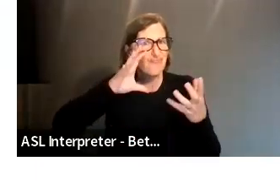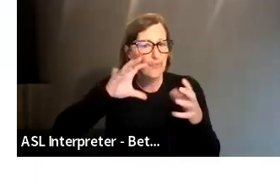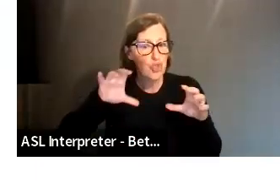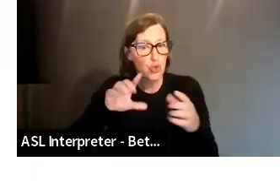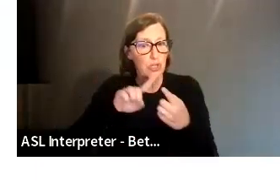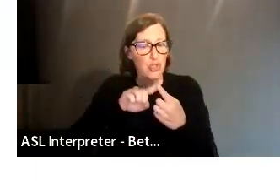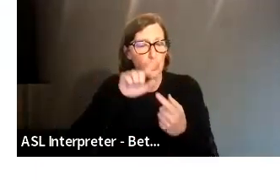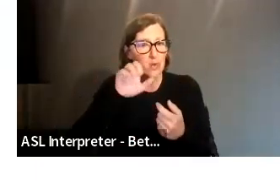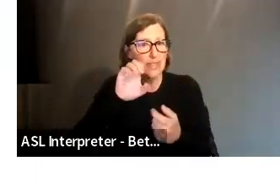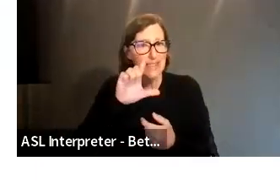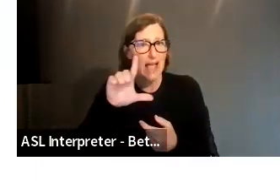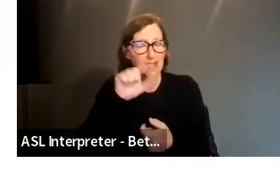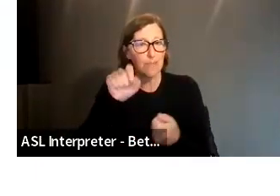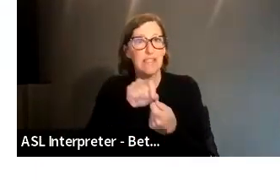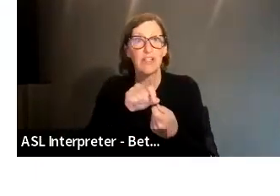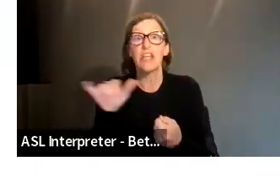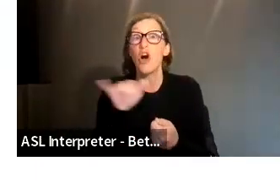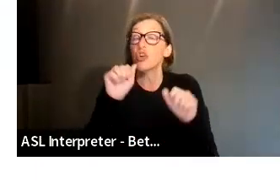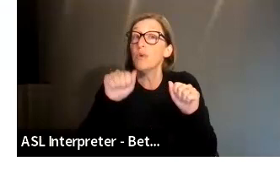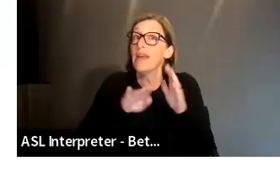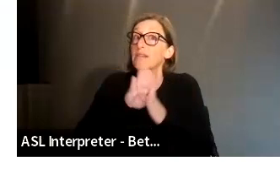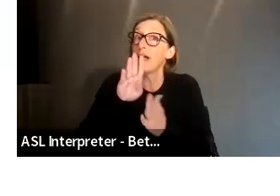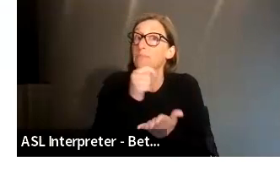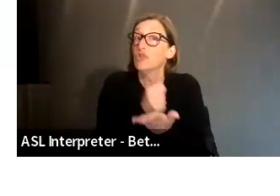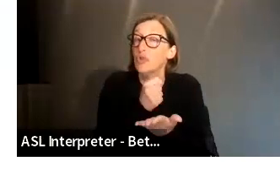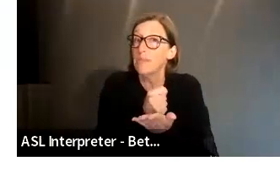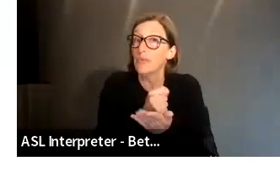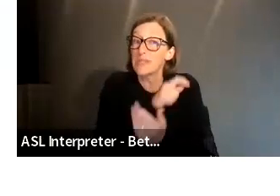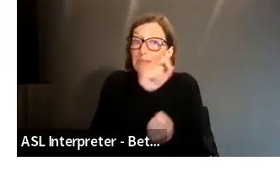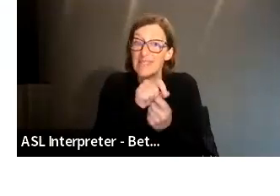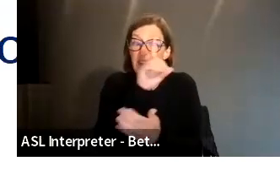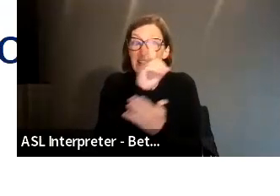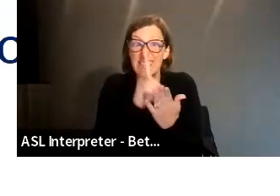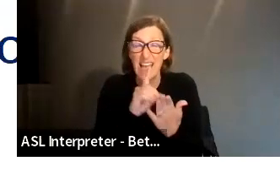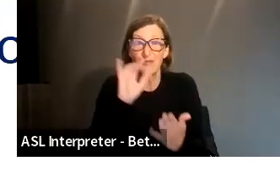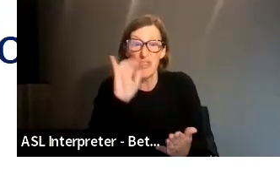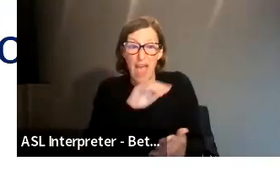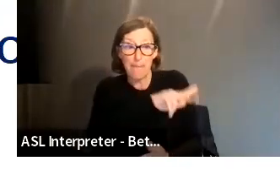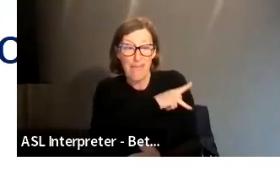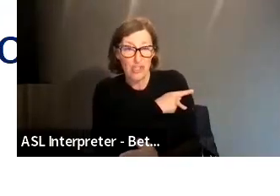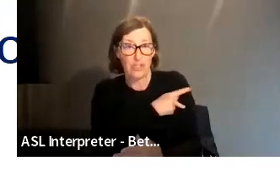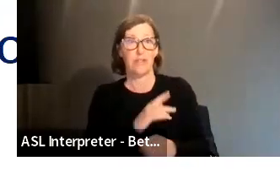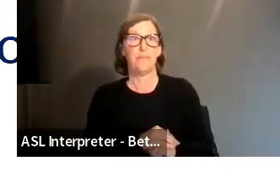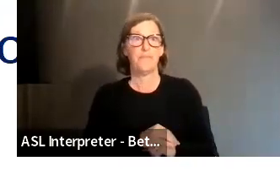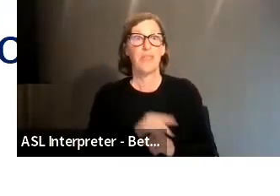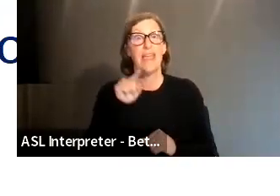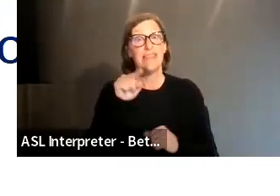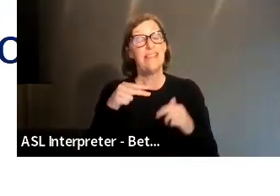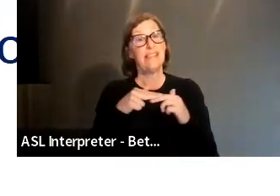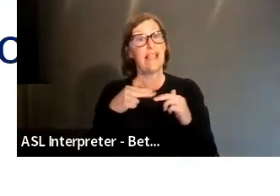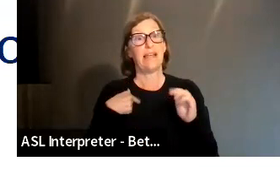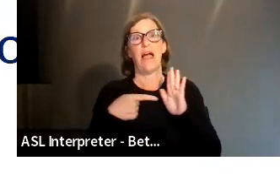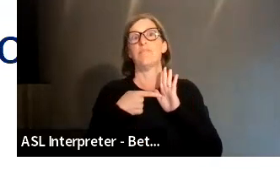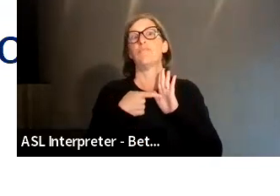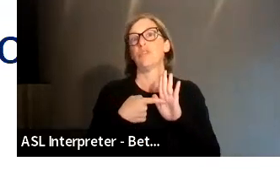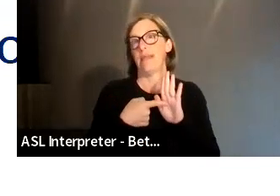and potentially also develop treatment that are designed specifically for these patients. And in this slide, I'm showing some